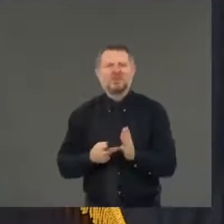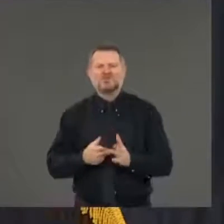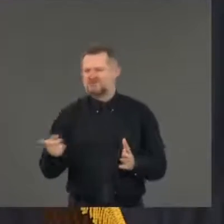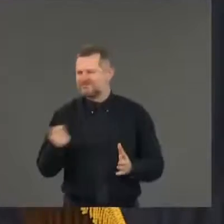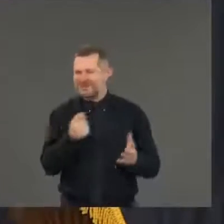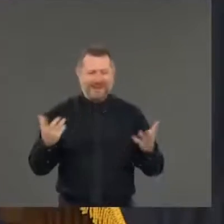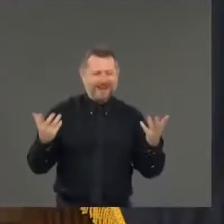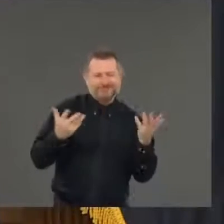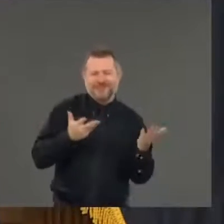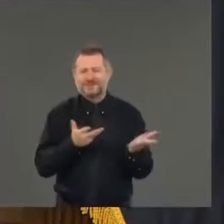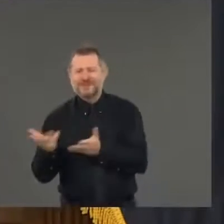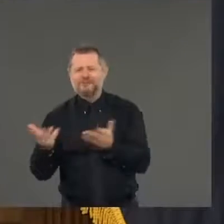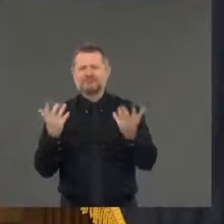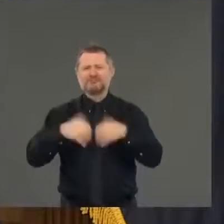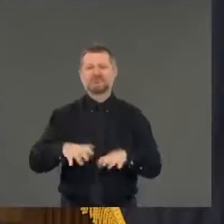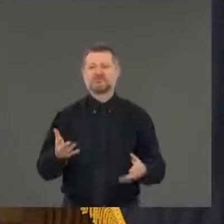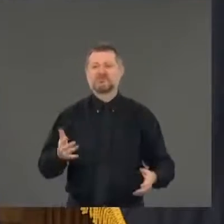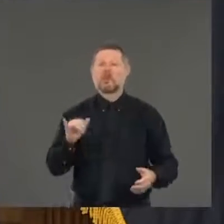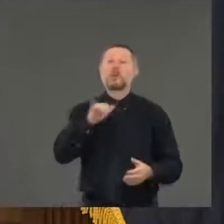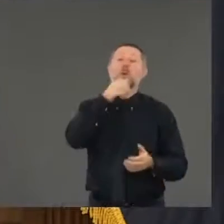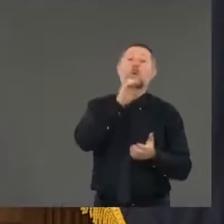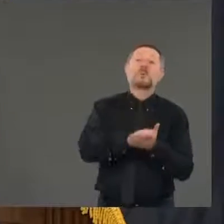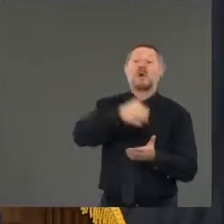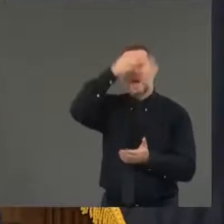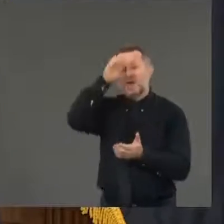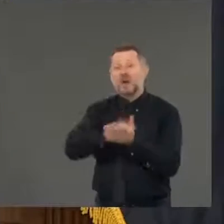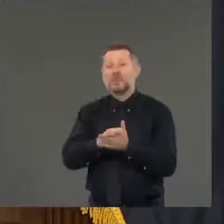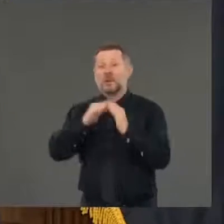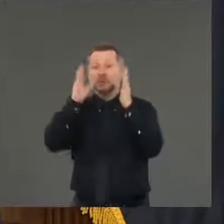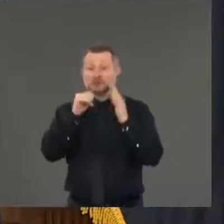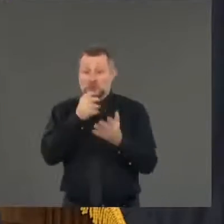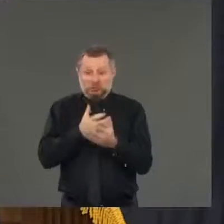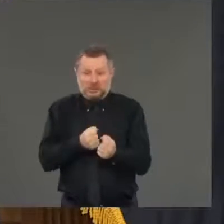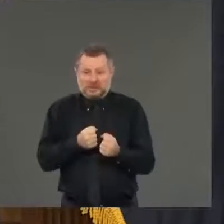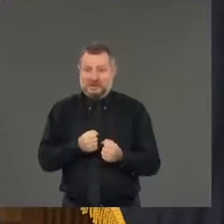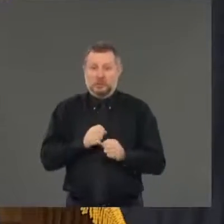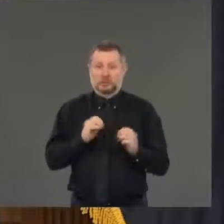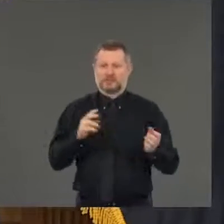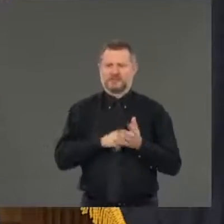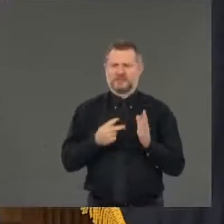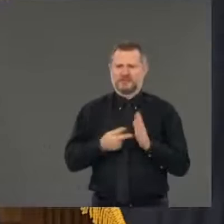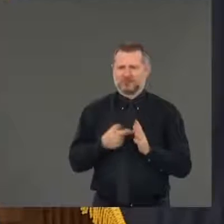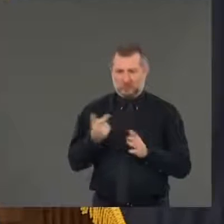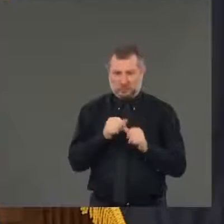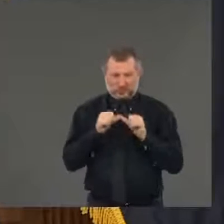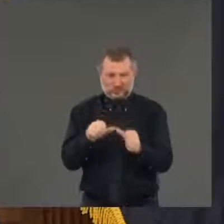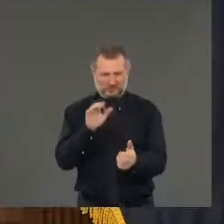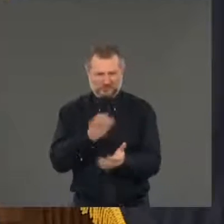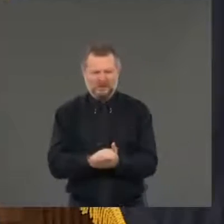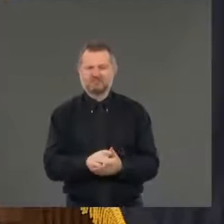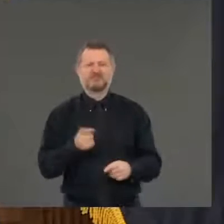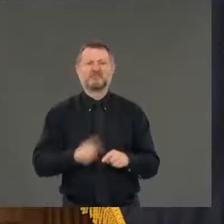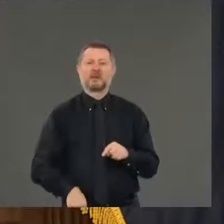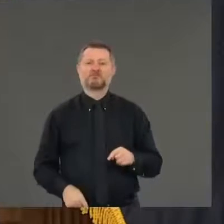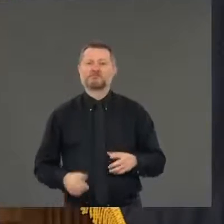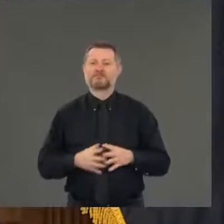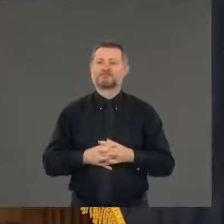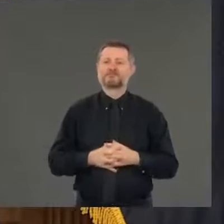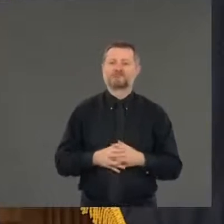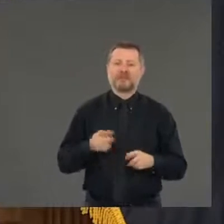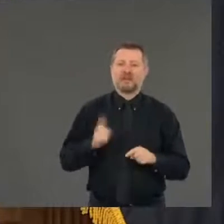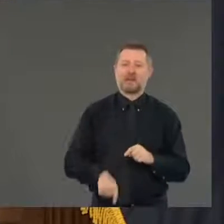wife, I don't trust the other person. That has to be fixed, because it doesn't work without